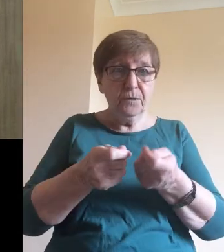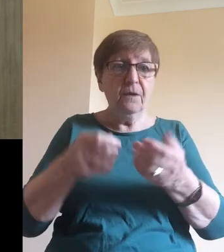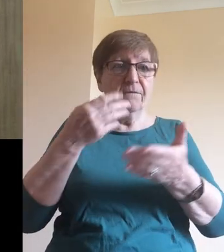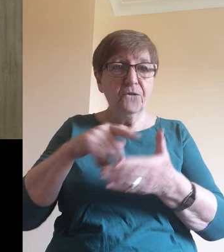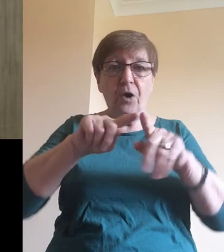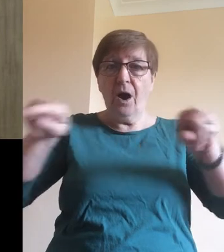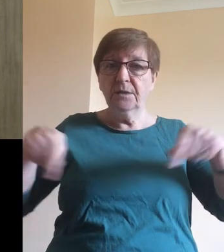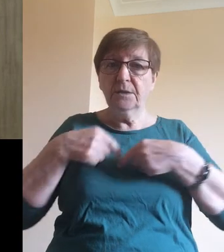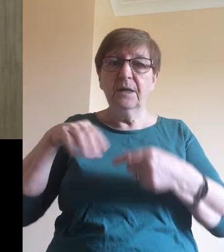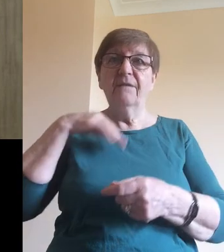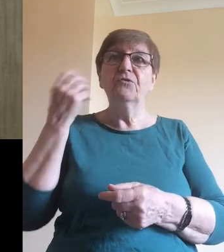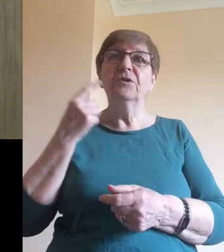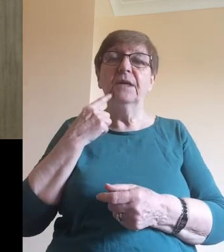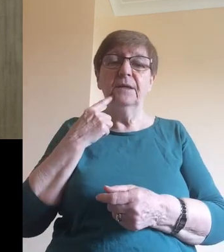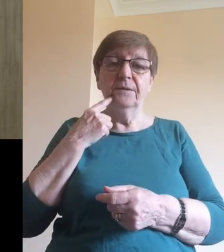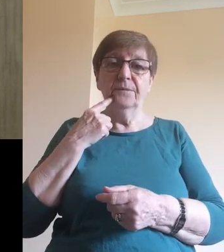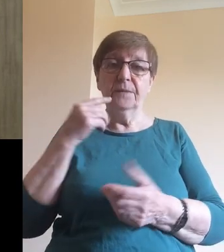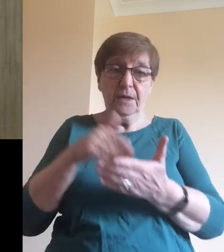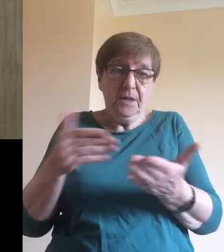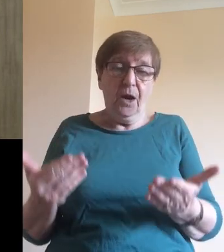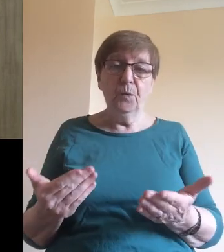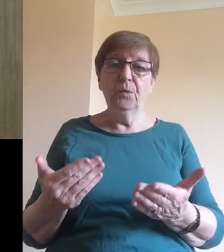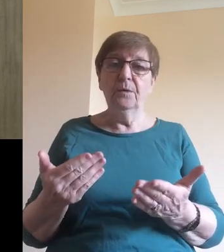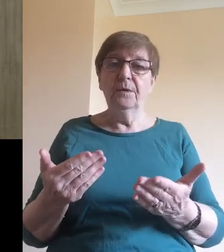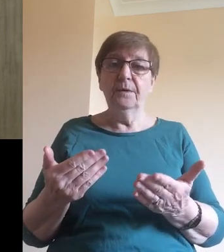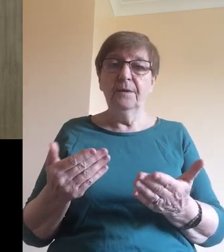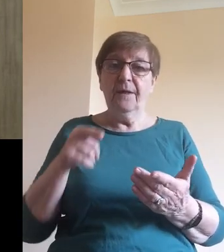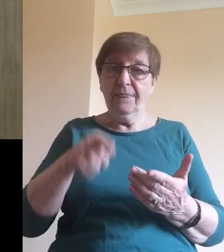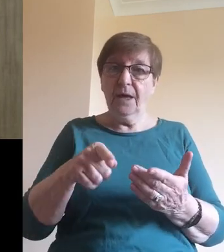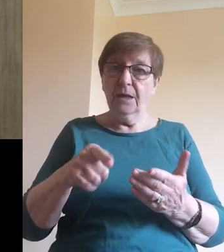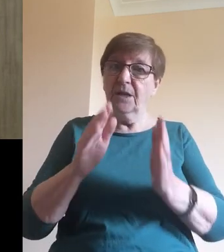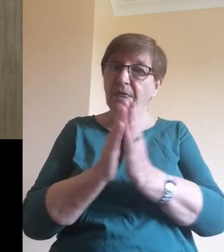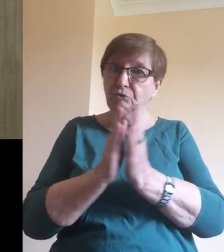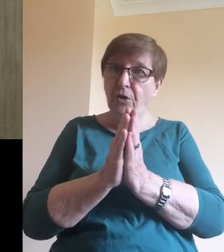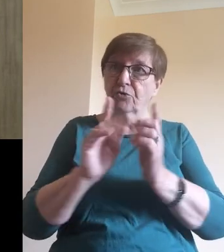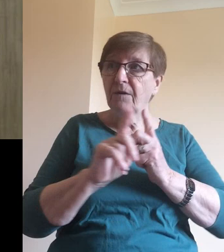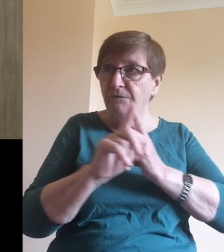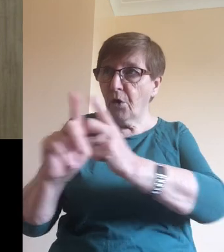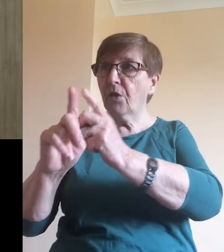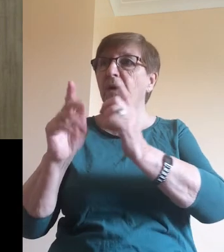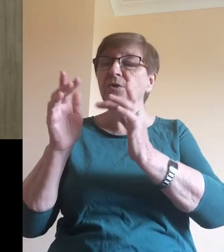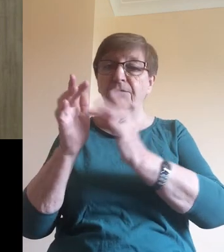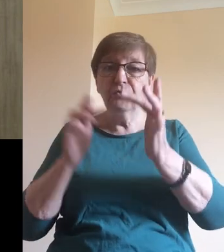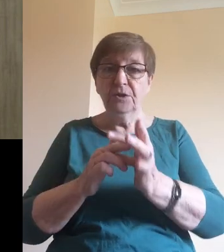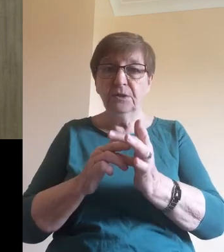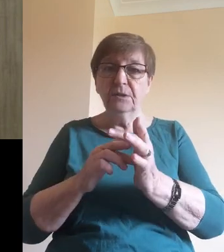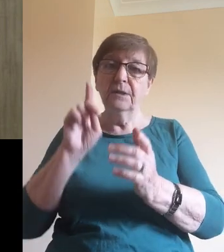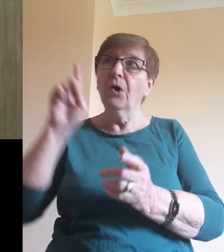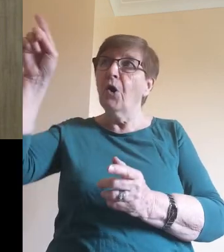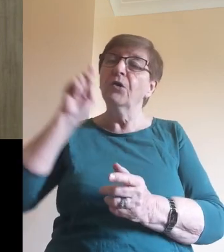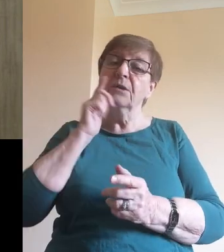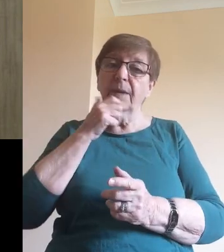life, so now, that is for the church, the followers of Jesus, the people of God, to do.